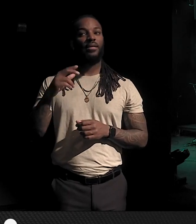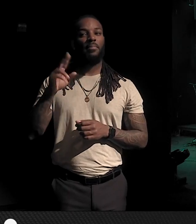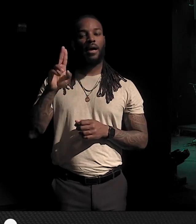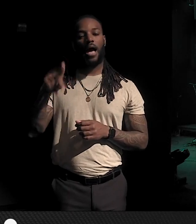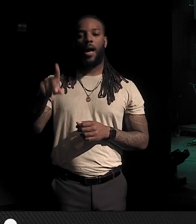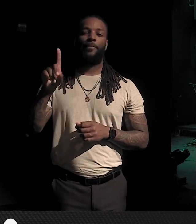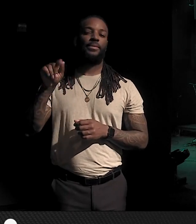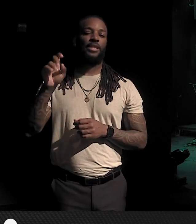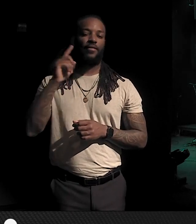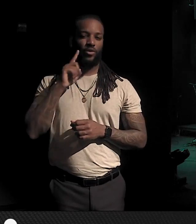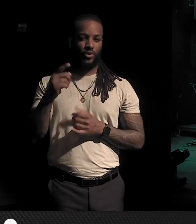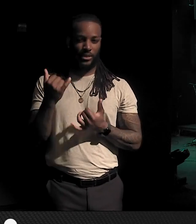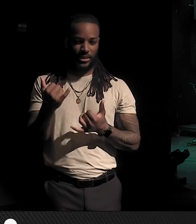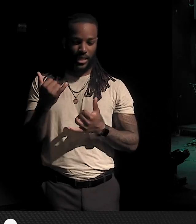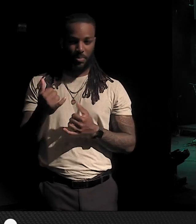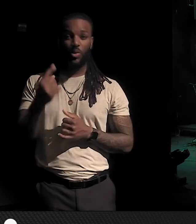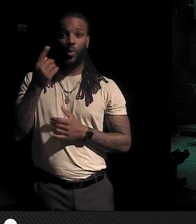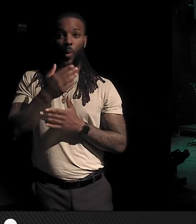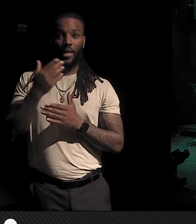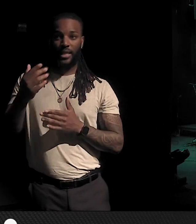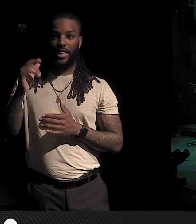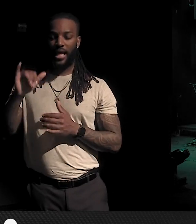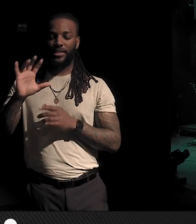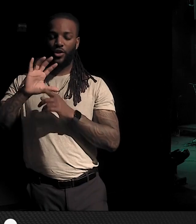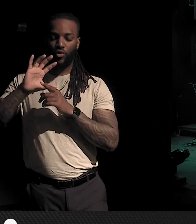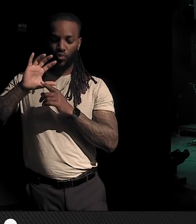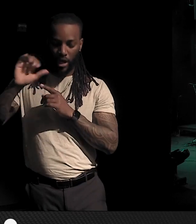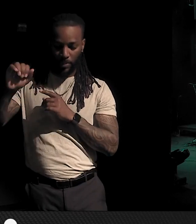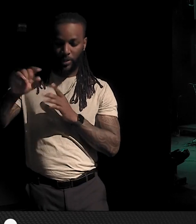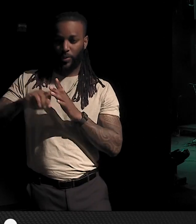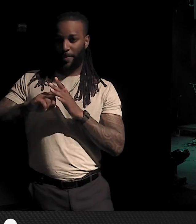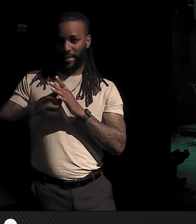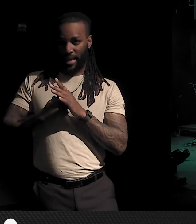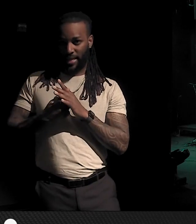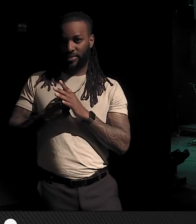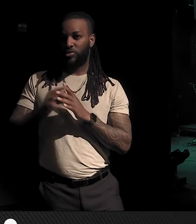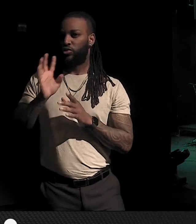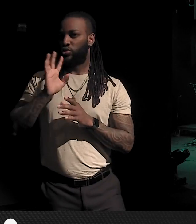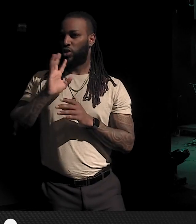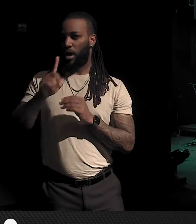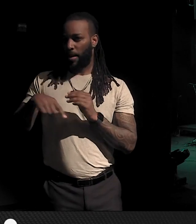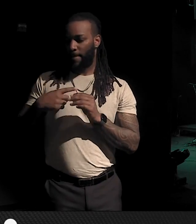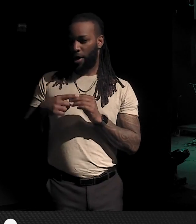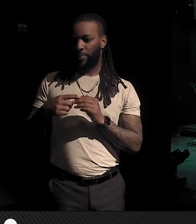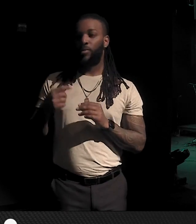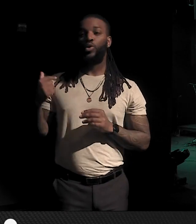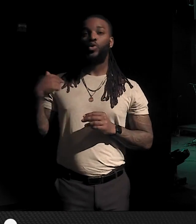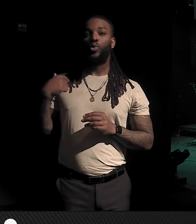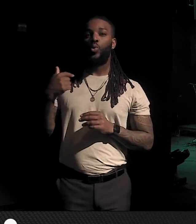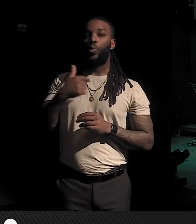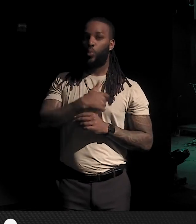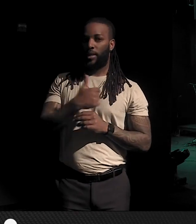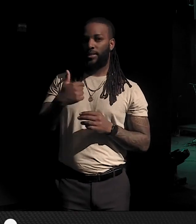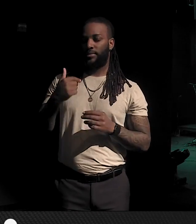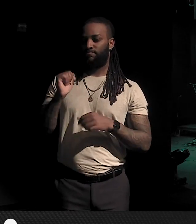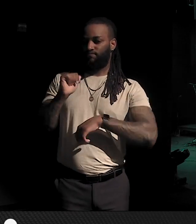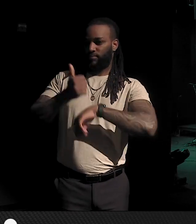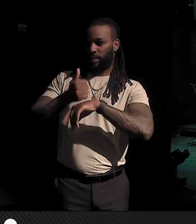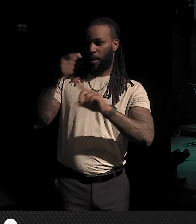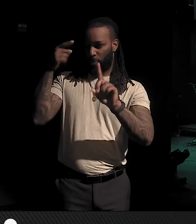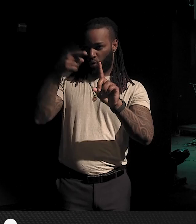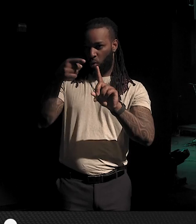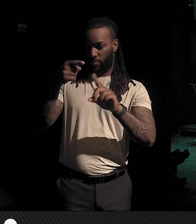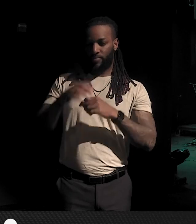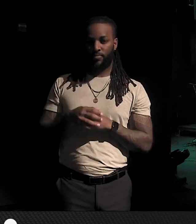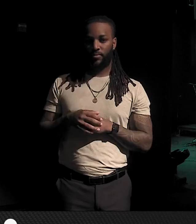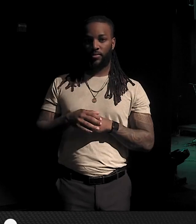for you today. And one of the things I think that's incredible as we even begin to talk about it is we had a goal.